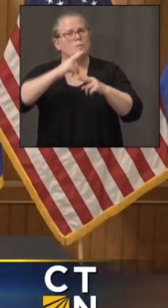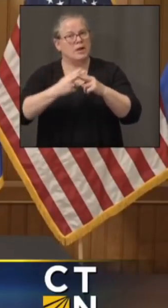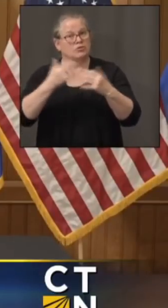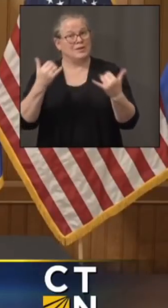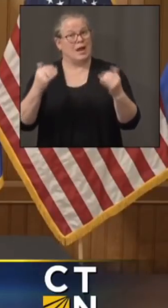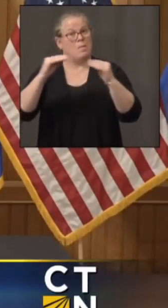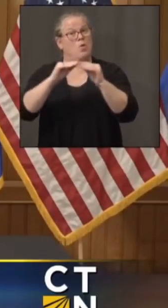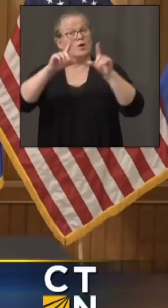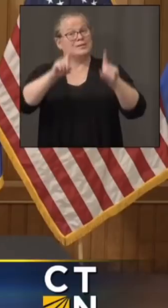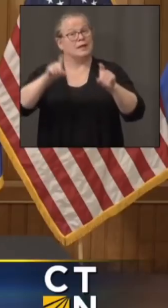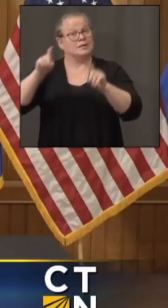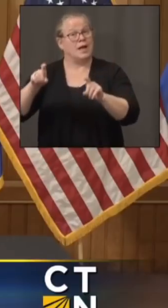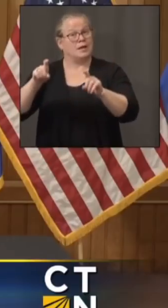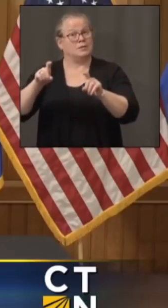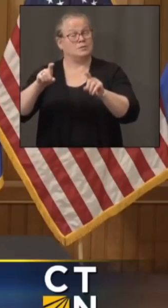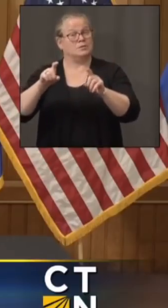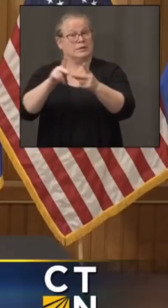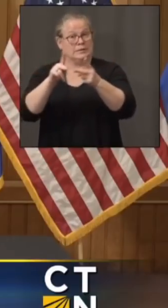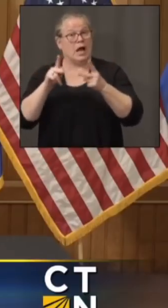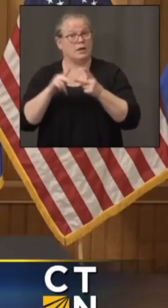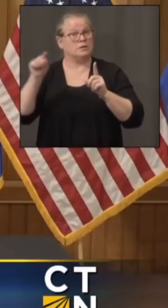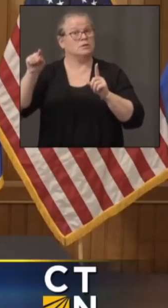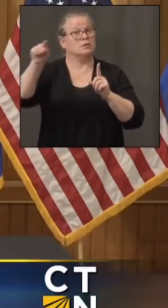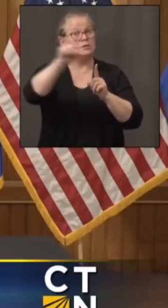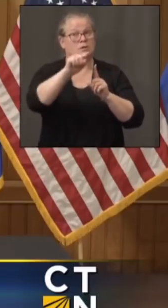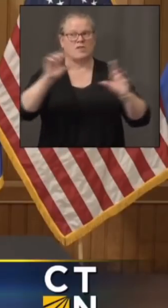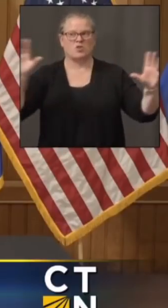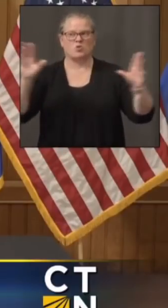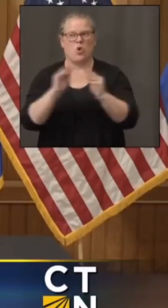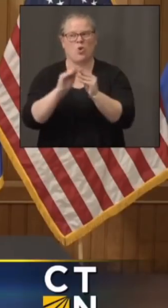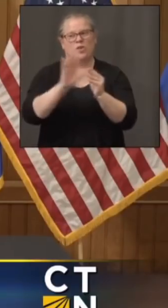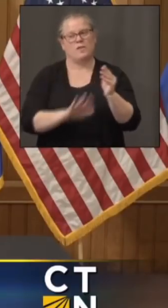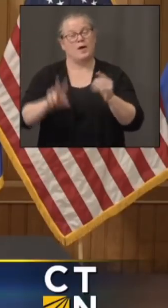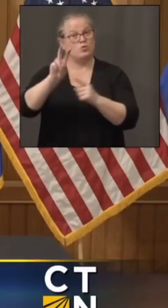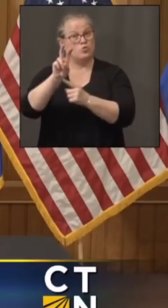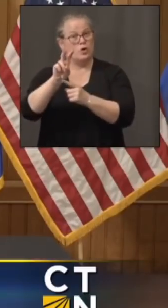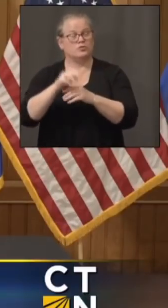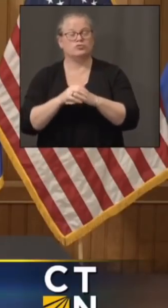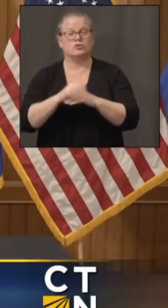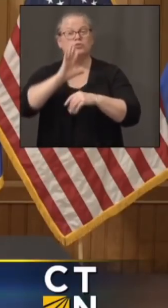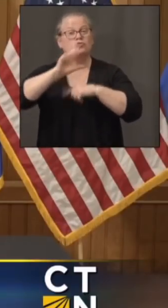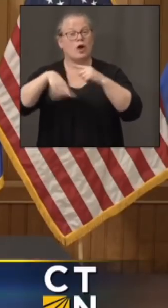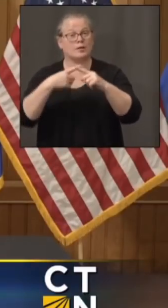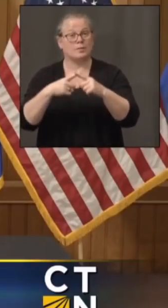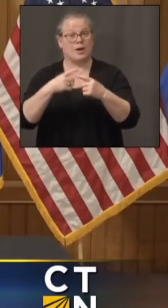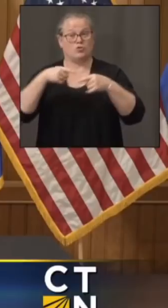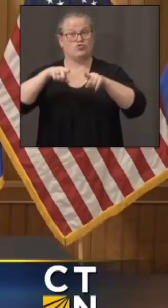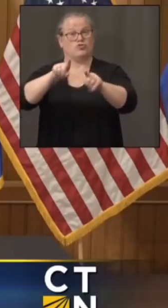than 200 around the state now, increasing weekday and weekend hours.